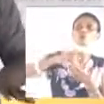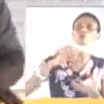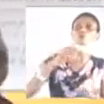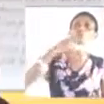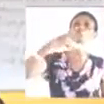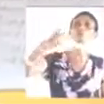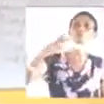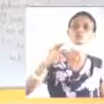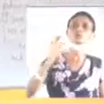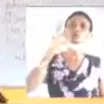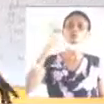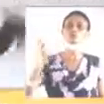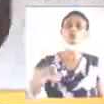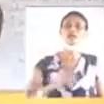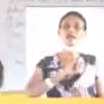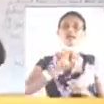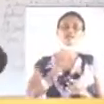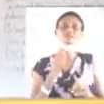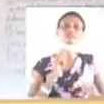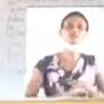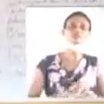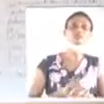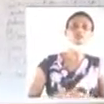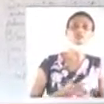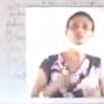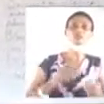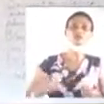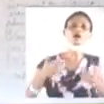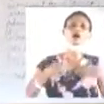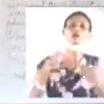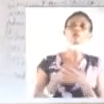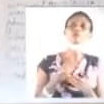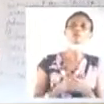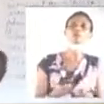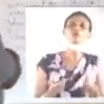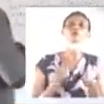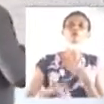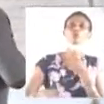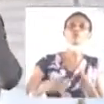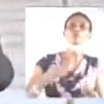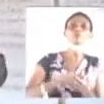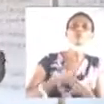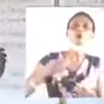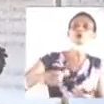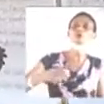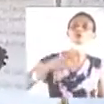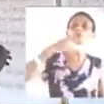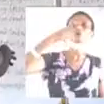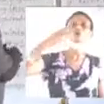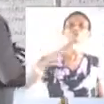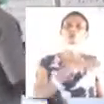is always on drug, on how to take those drugs.